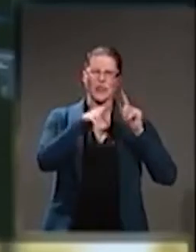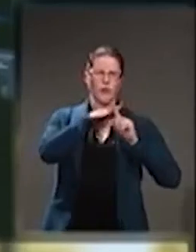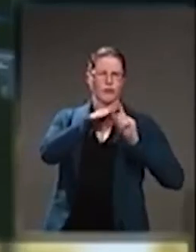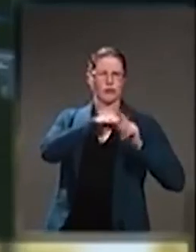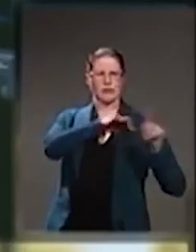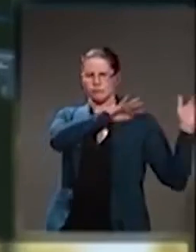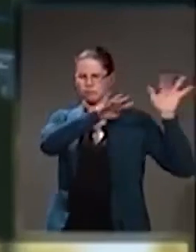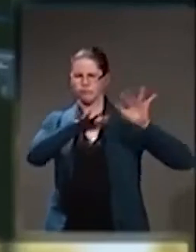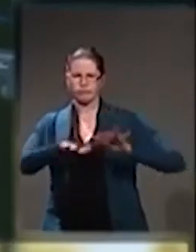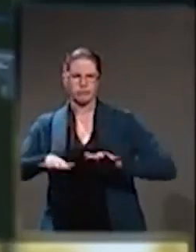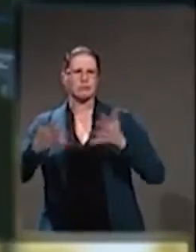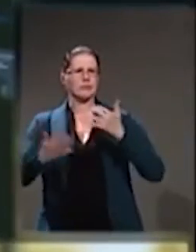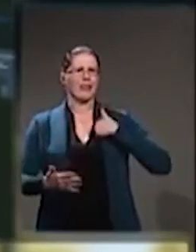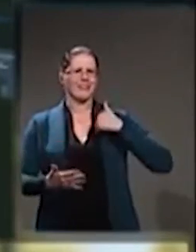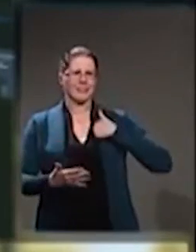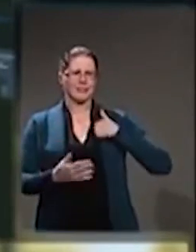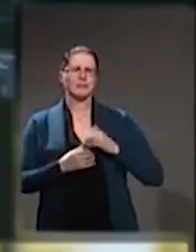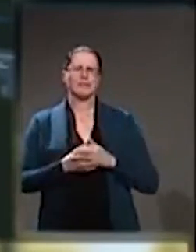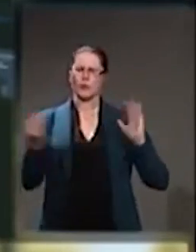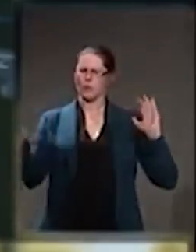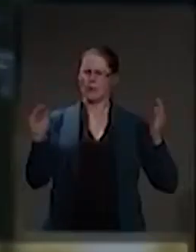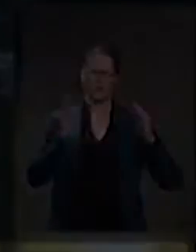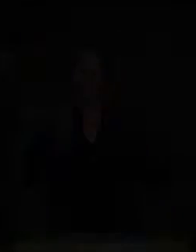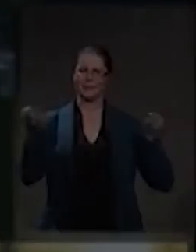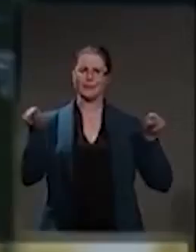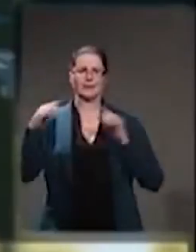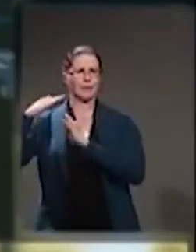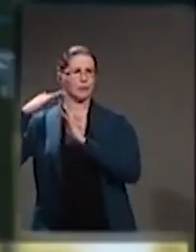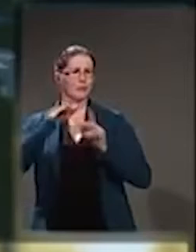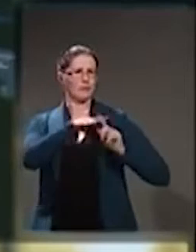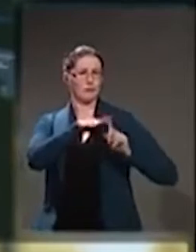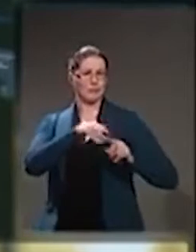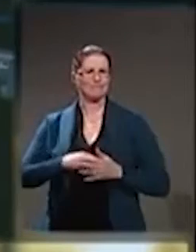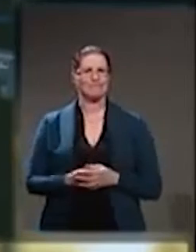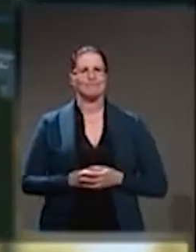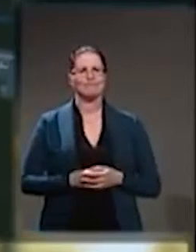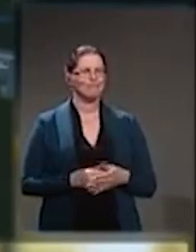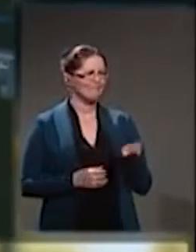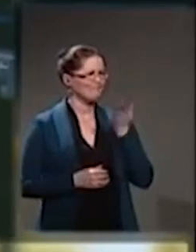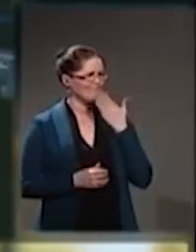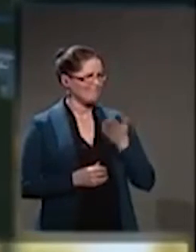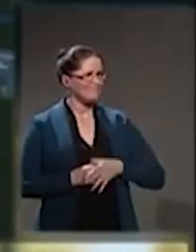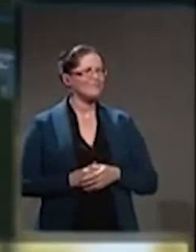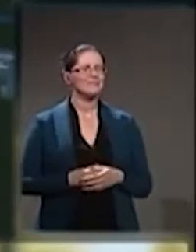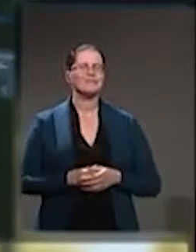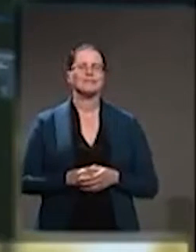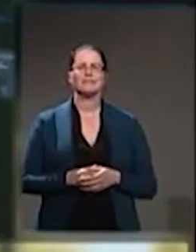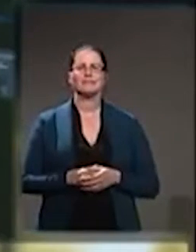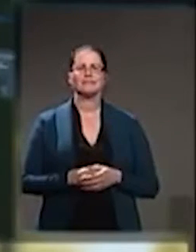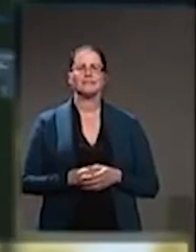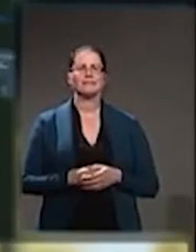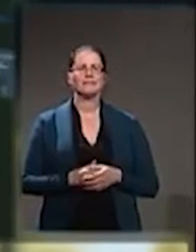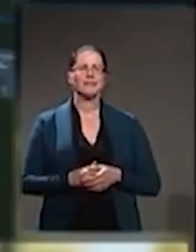between refugees and immigrants? Ellen Coles takes a look. Thanks, Ellen. While most of us would happily snap photos with